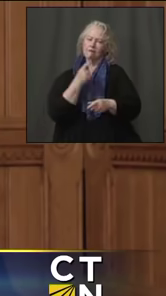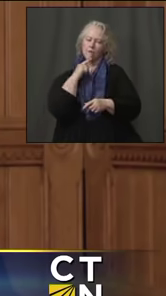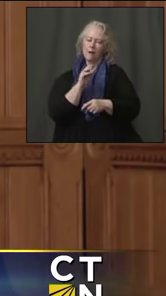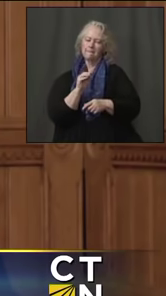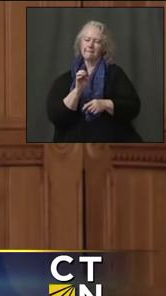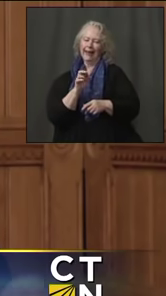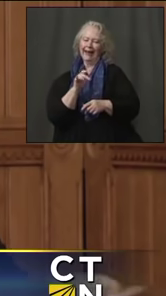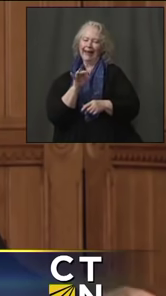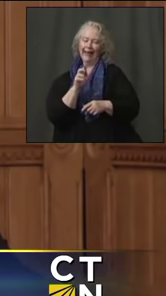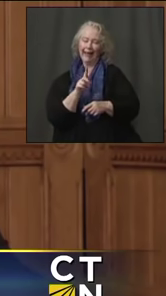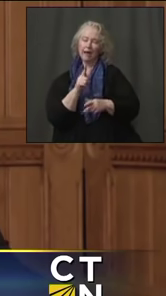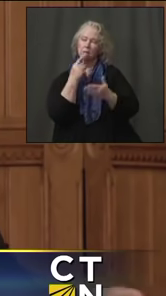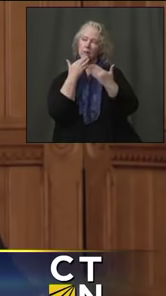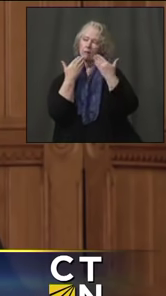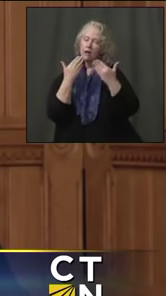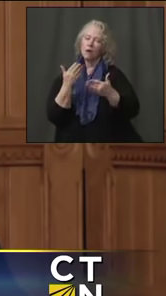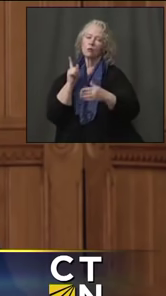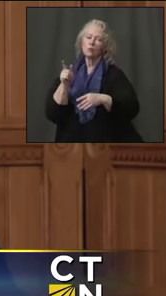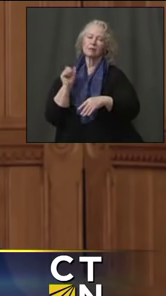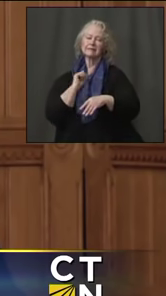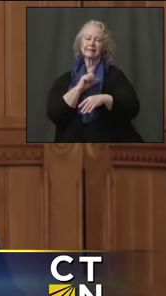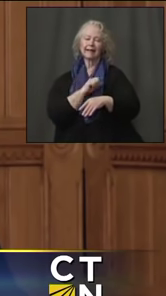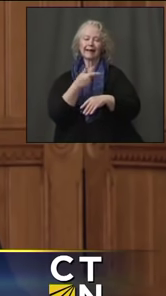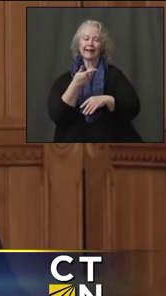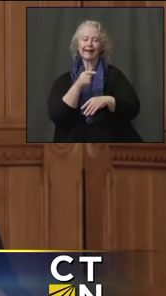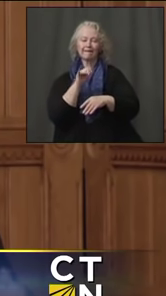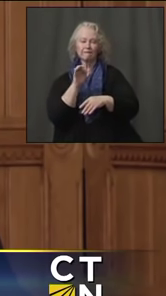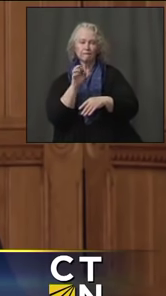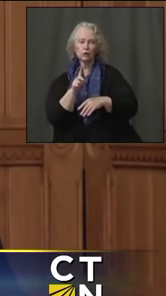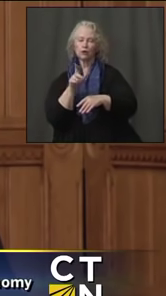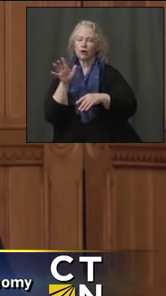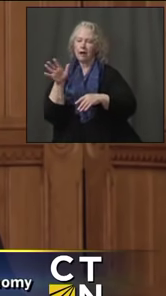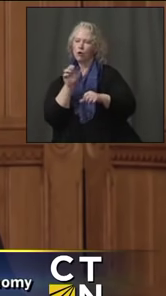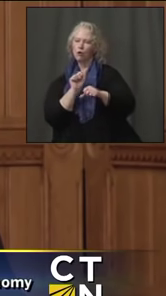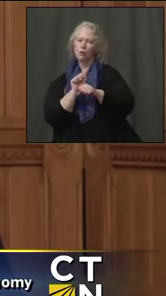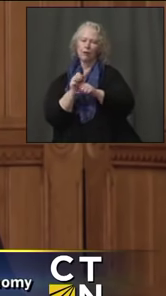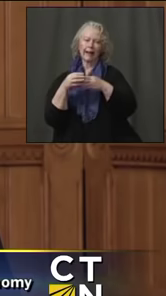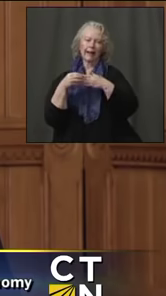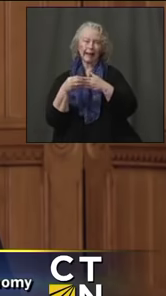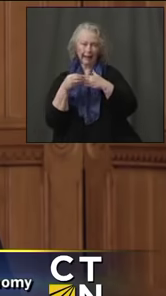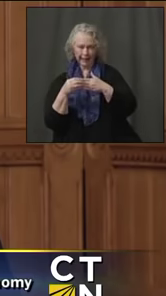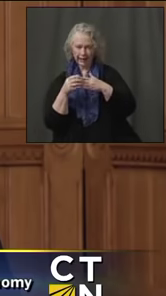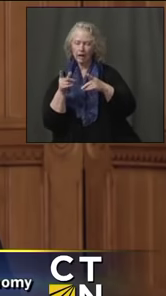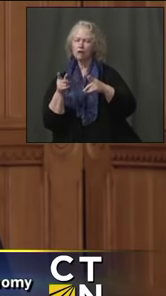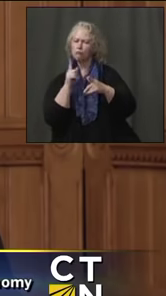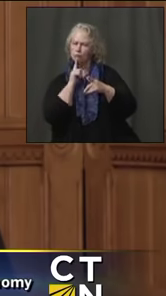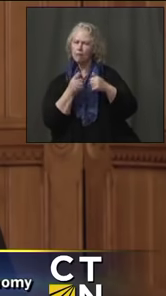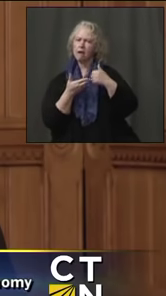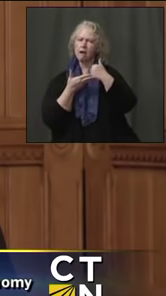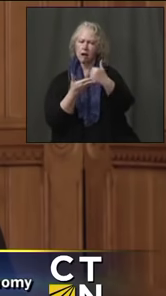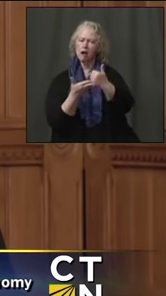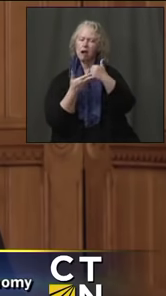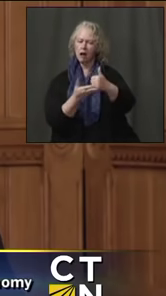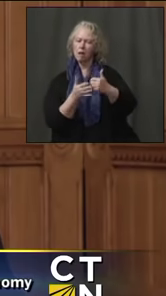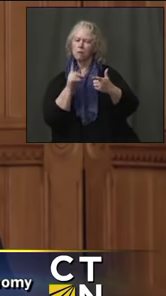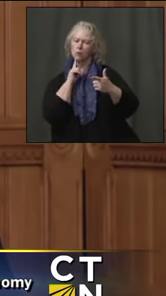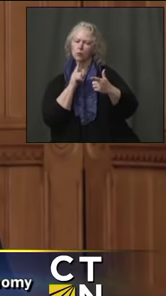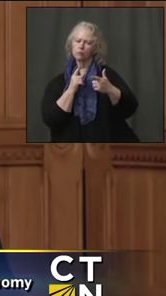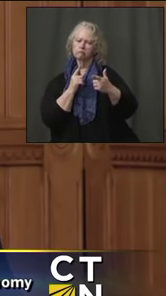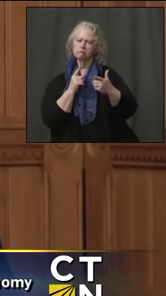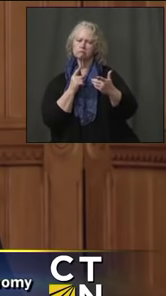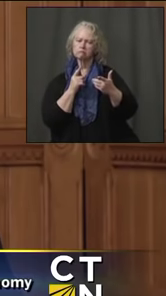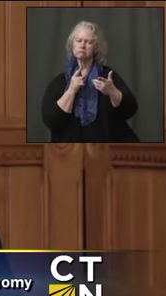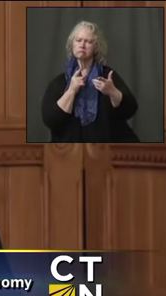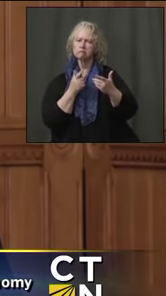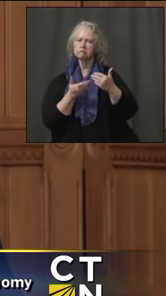of Commissioner Gifford and her work with OPM, we obviously have taken other measures to support the COVID response, such